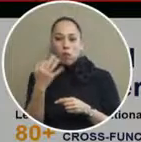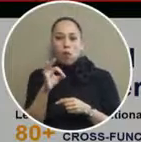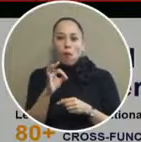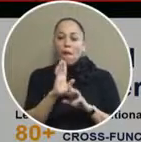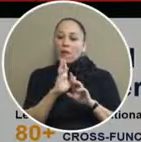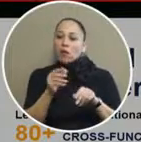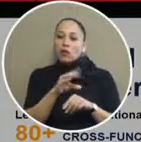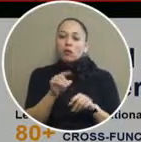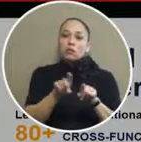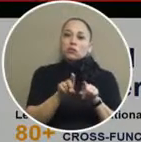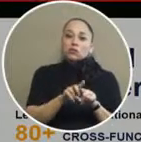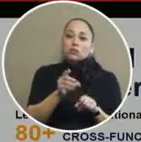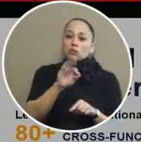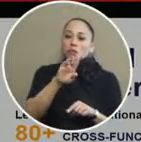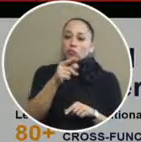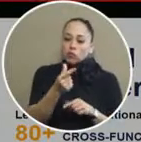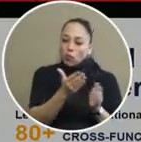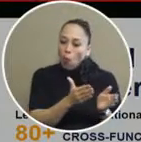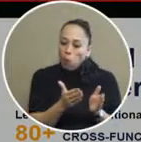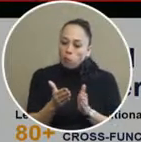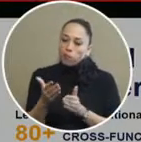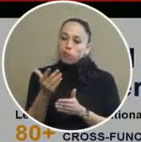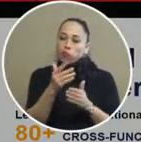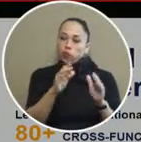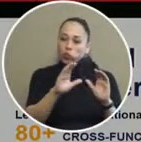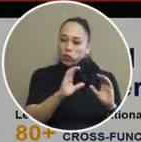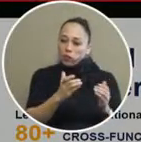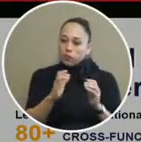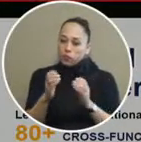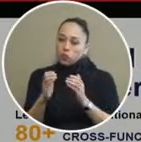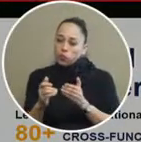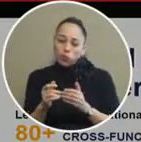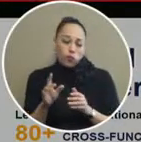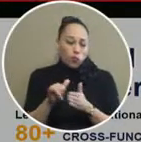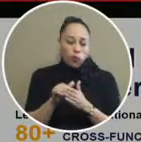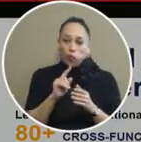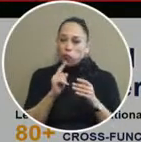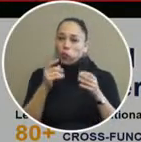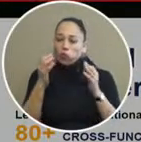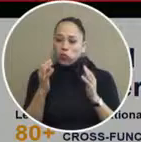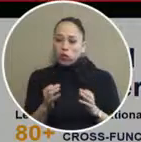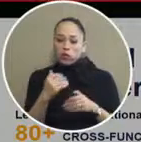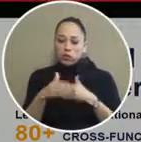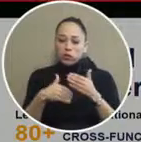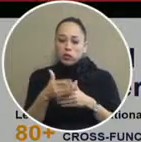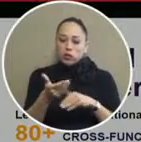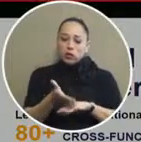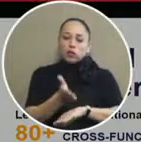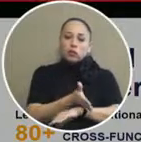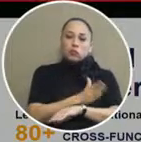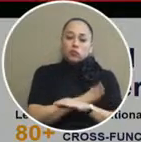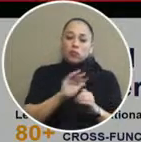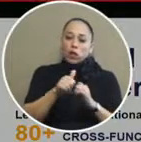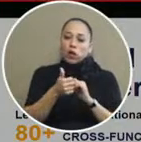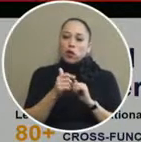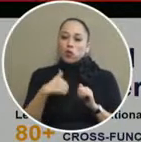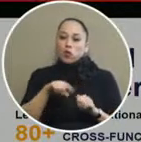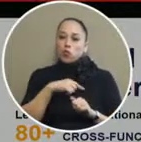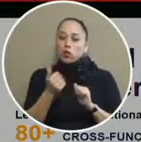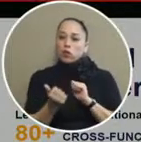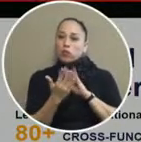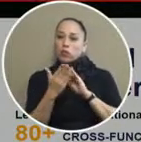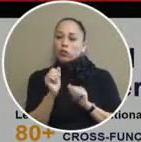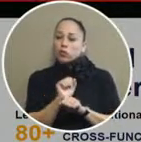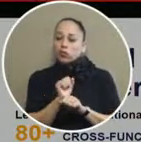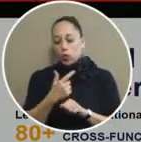also organizational planning on a continuous basis, because that helps ensure that we also connect process improvement in how we approach our work. So